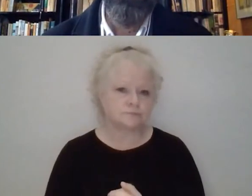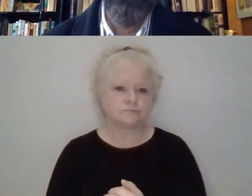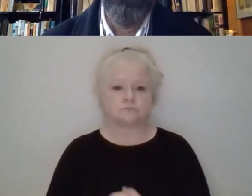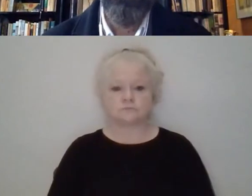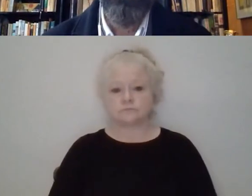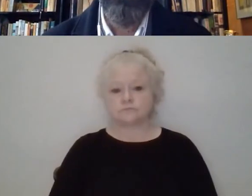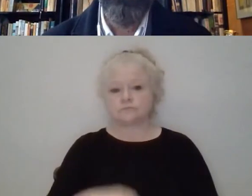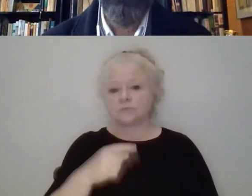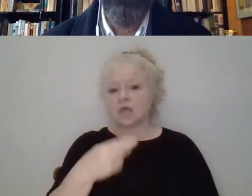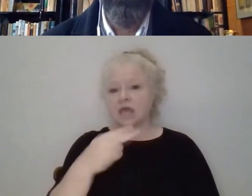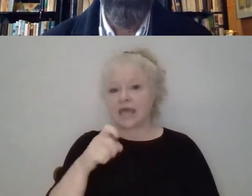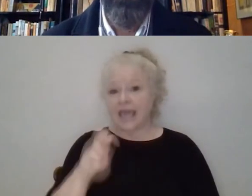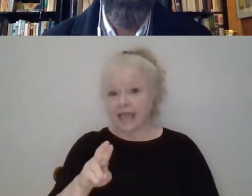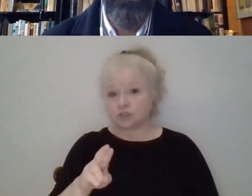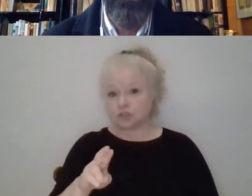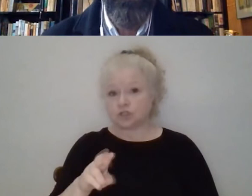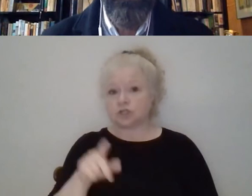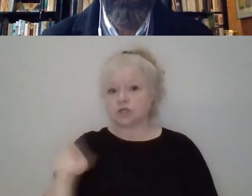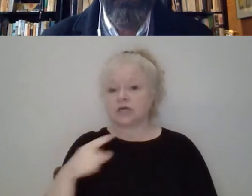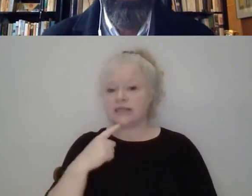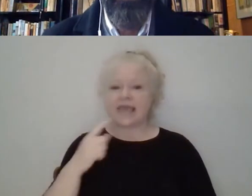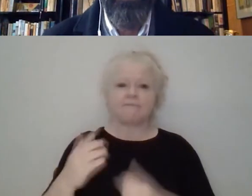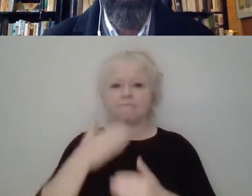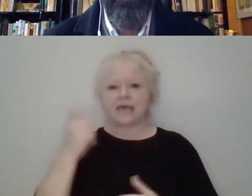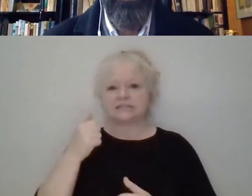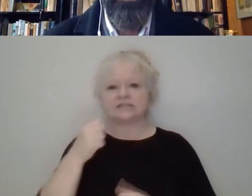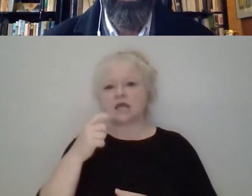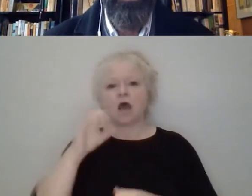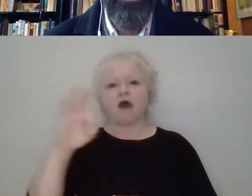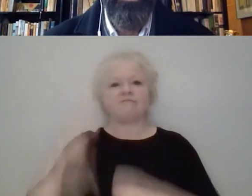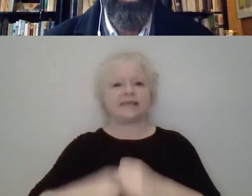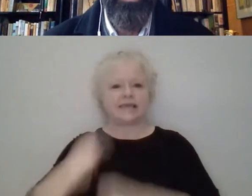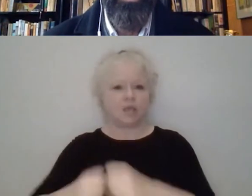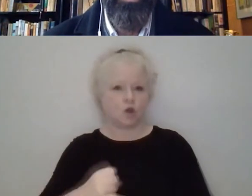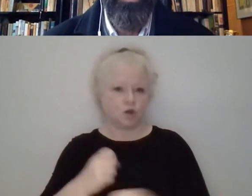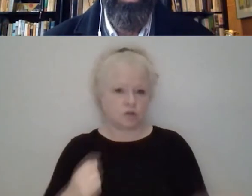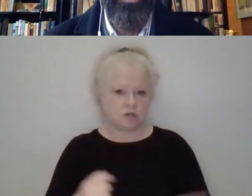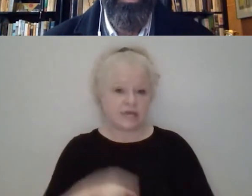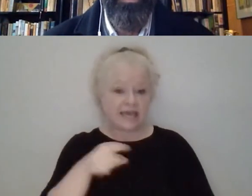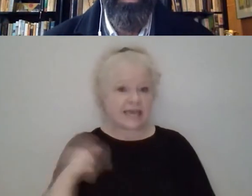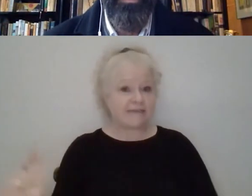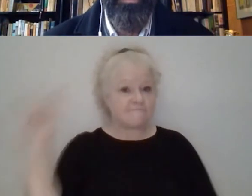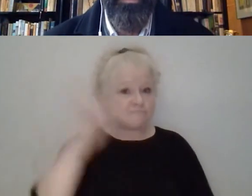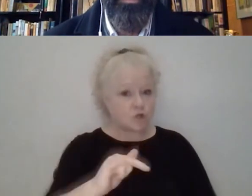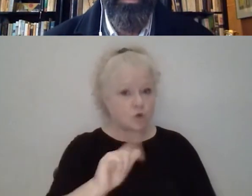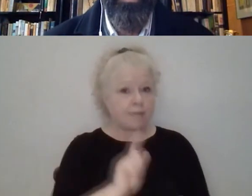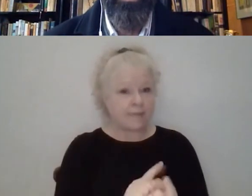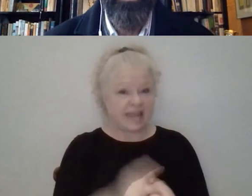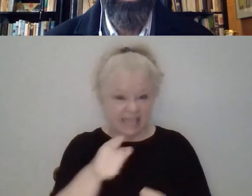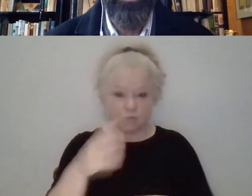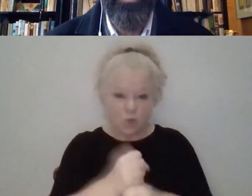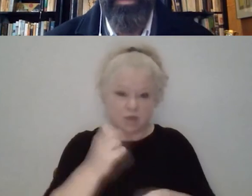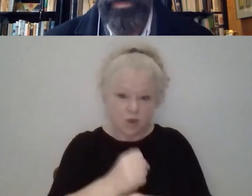studio submit for our best of year award that we do every year. And he flew in to meet us and he was winning awards.